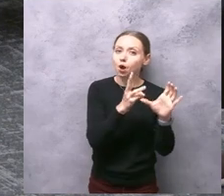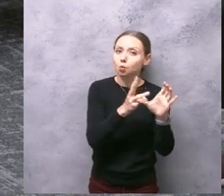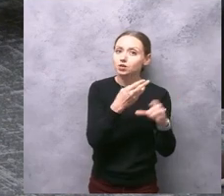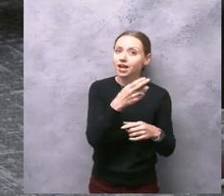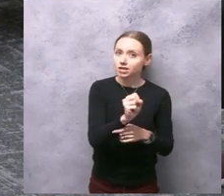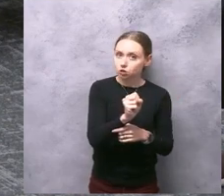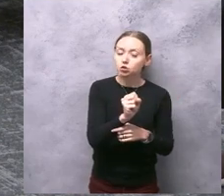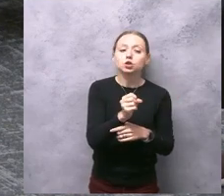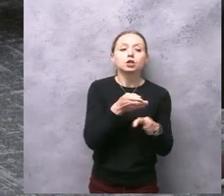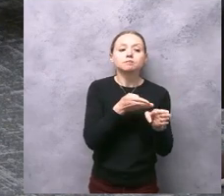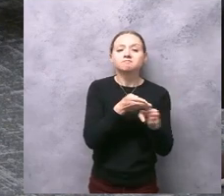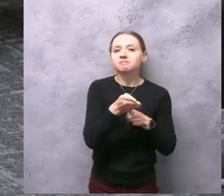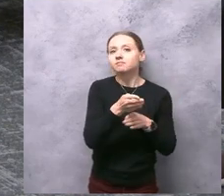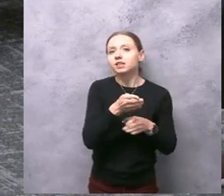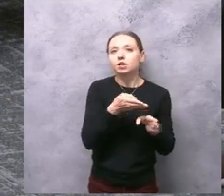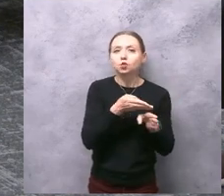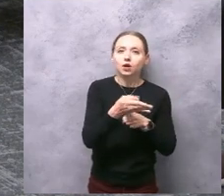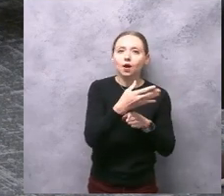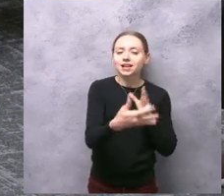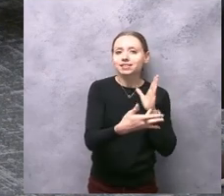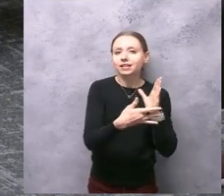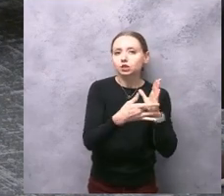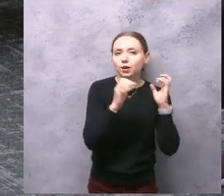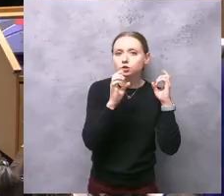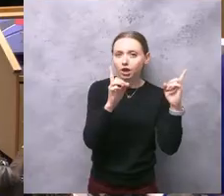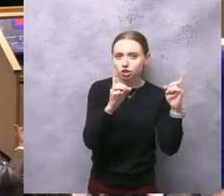and technical education.